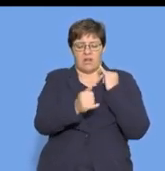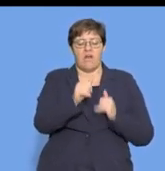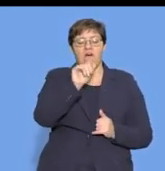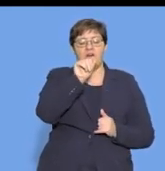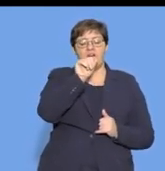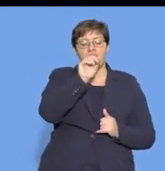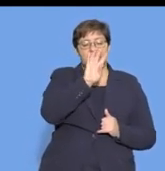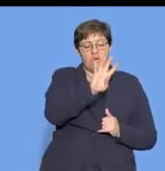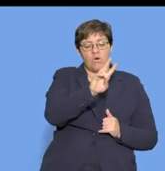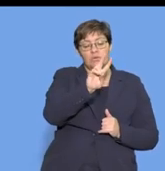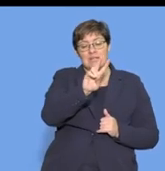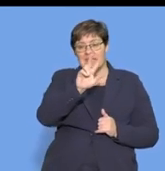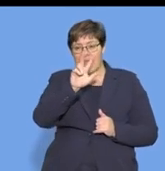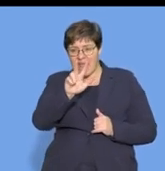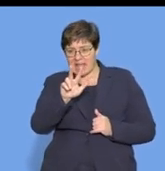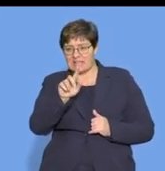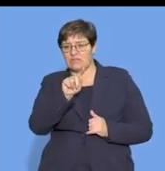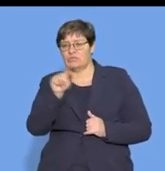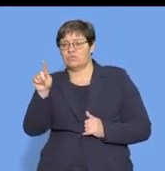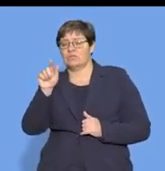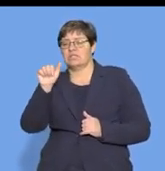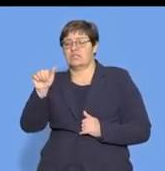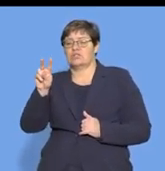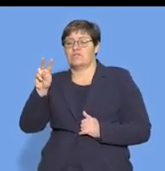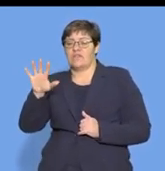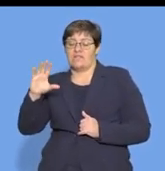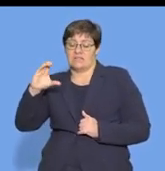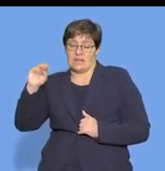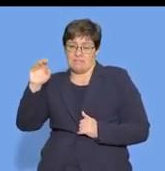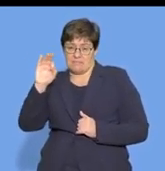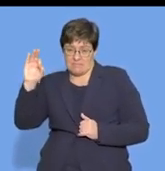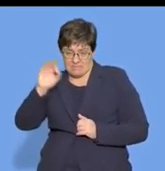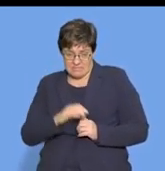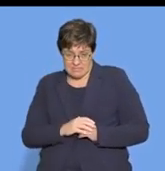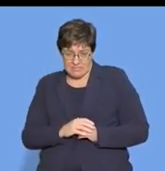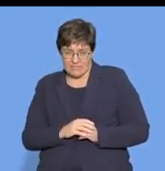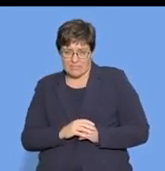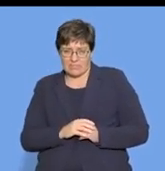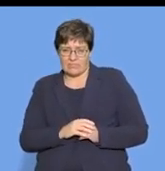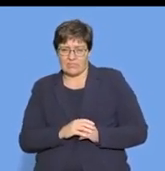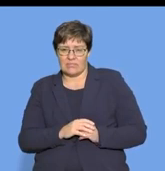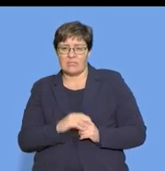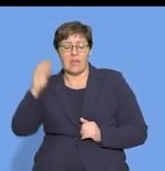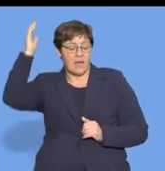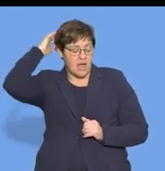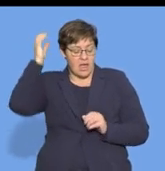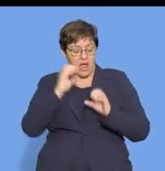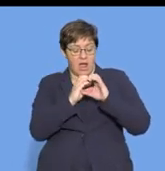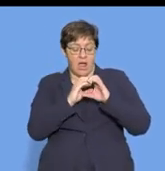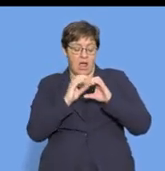428 to 625 cubic centimeters. The foramen magnum was in a more forward